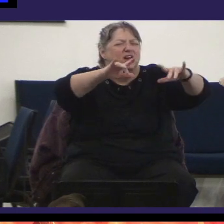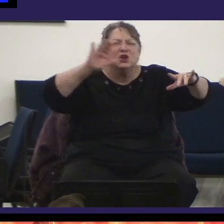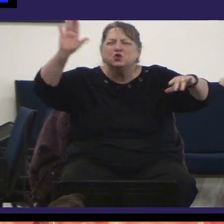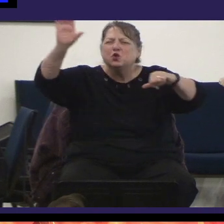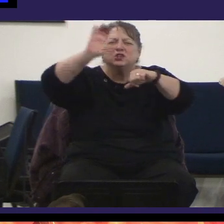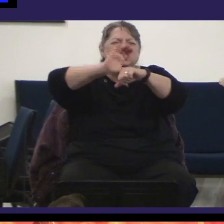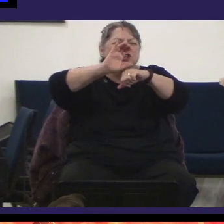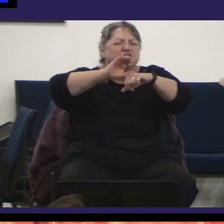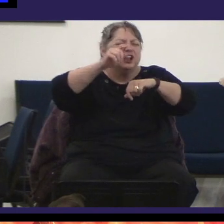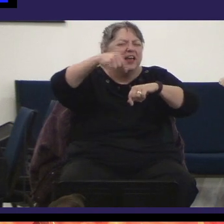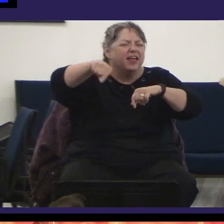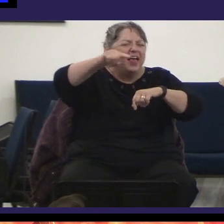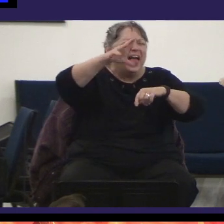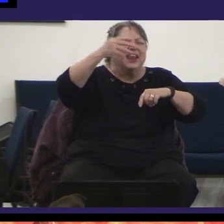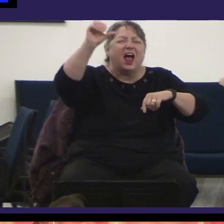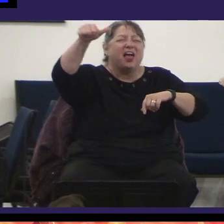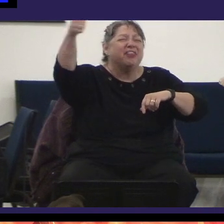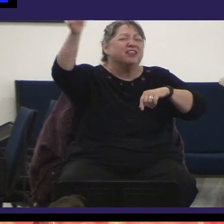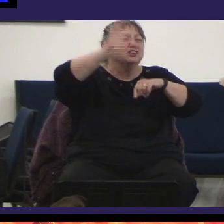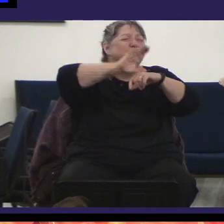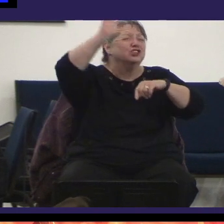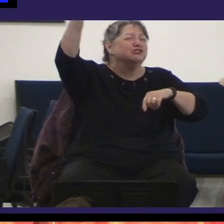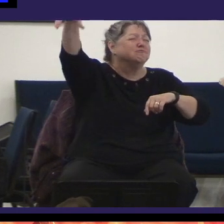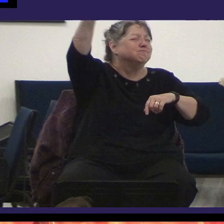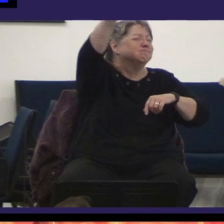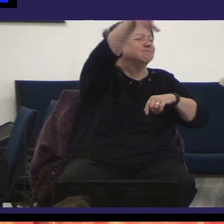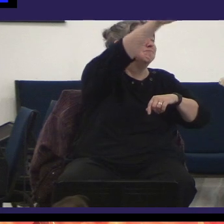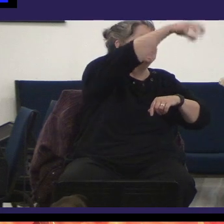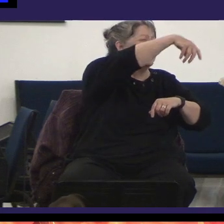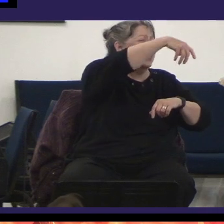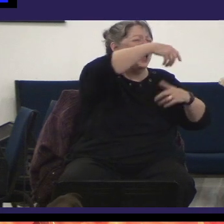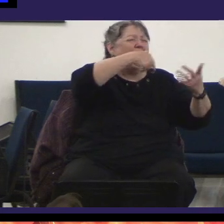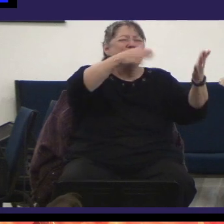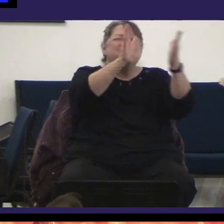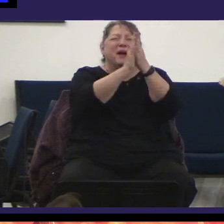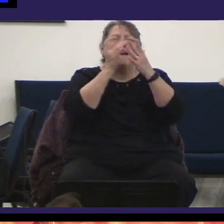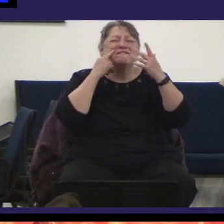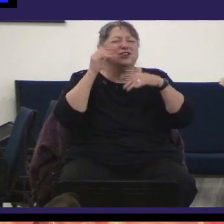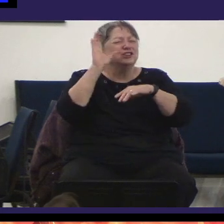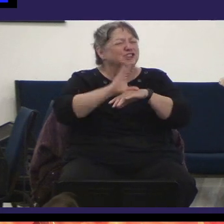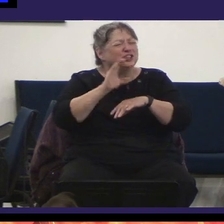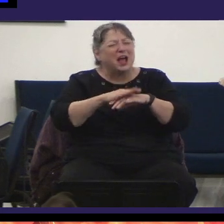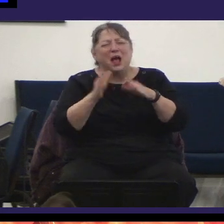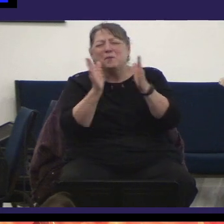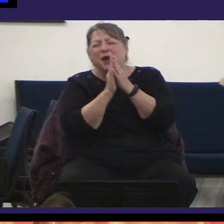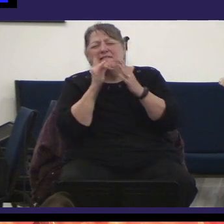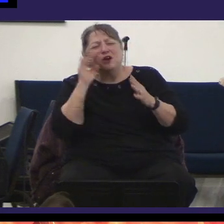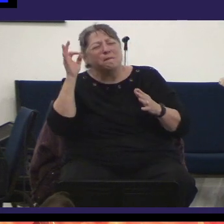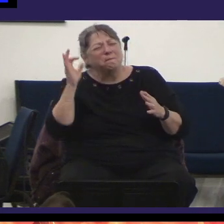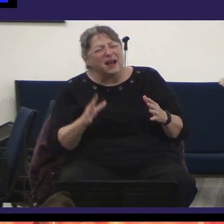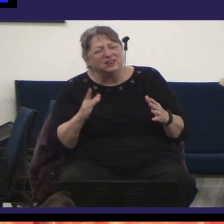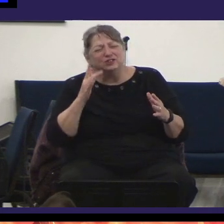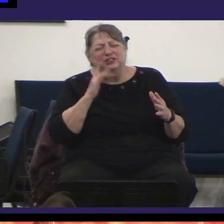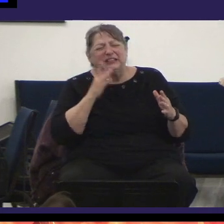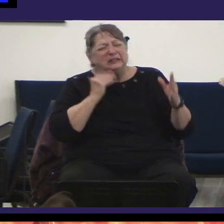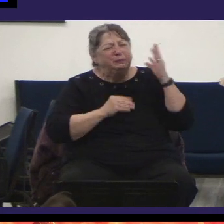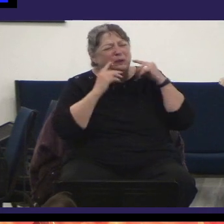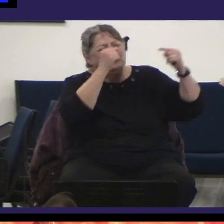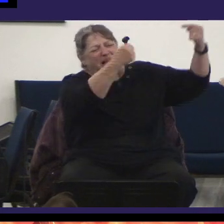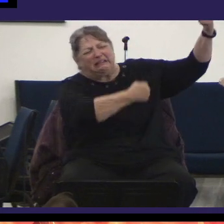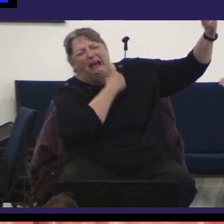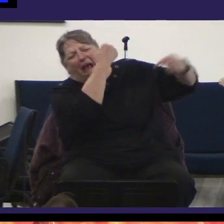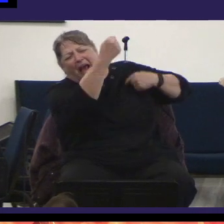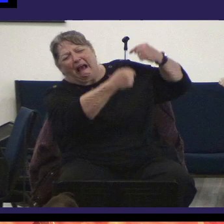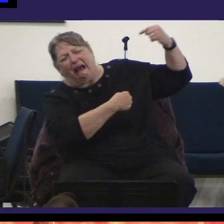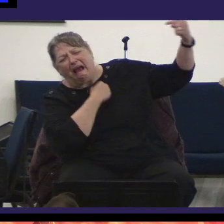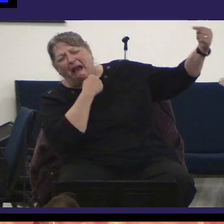not just this church, but your church as a whole. I pray for churches. I pray for ministers that are going under attack.